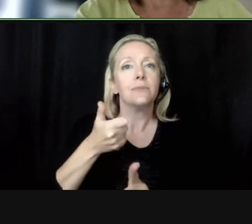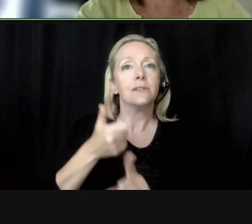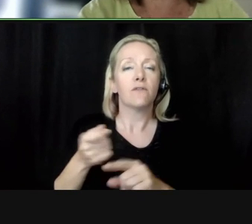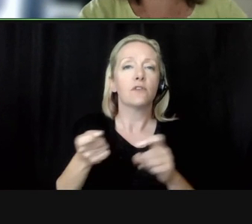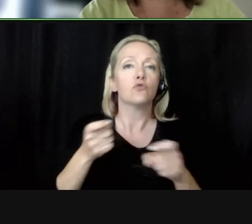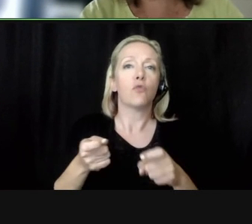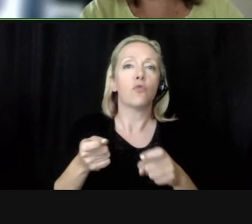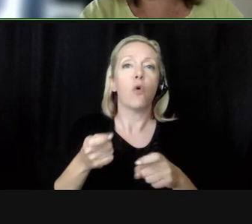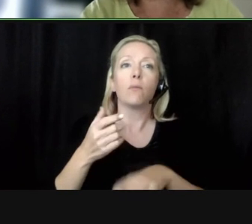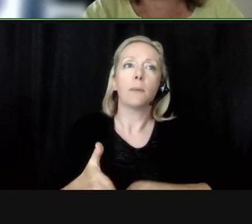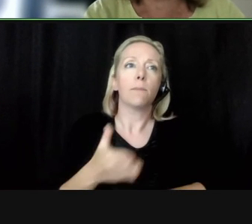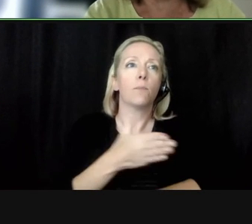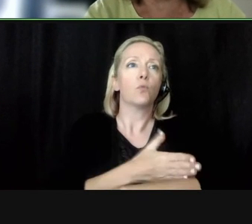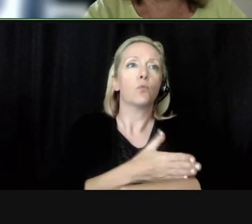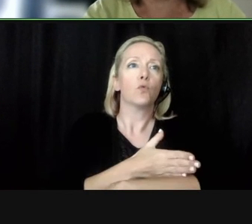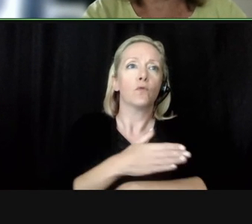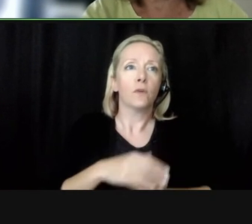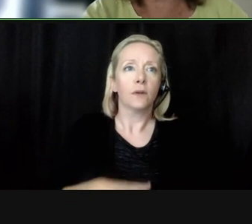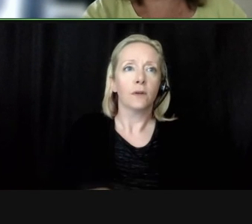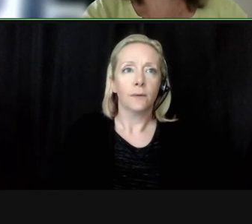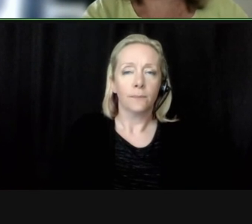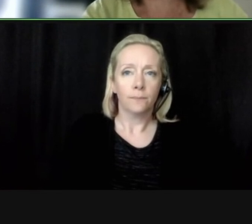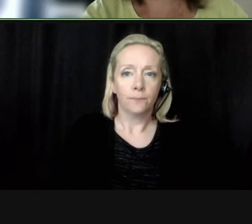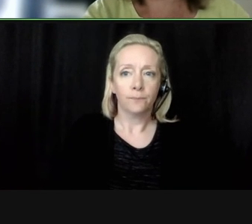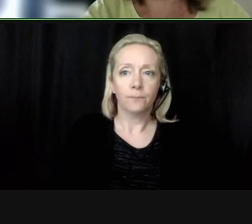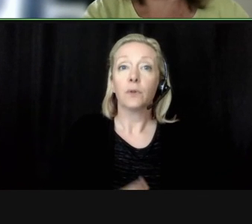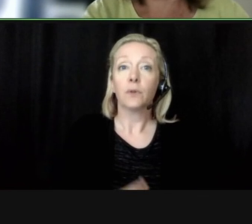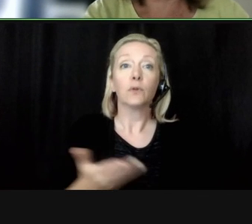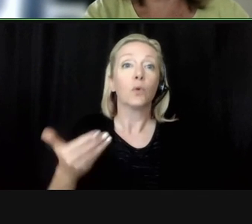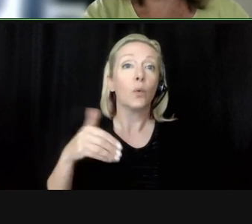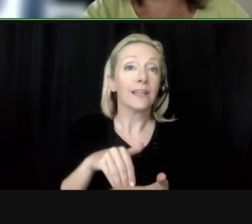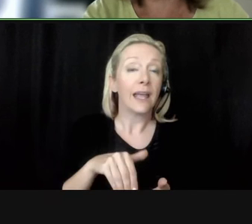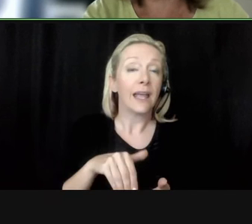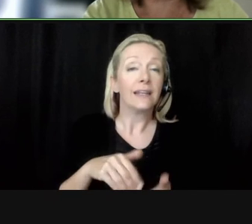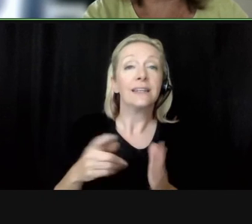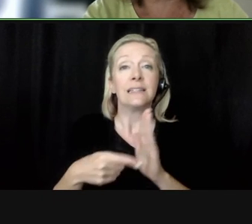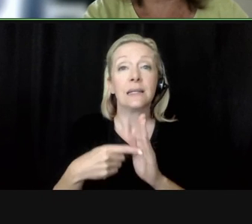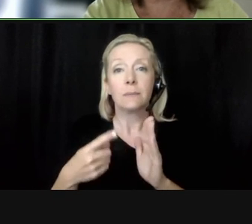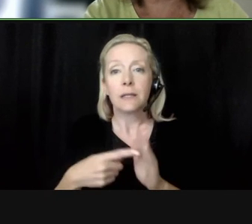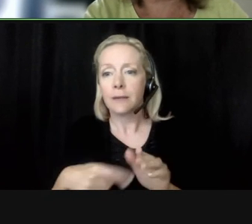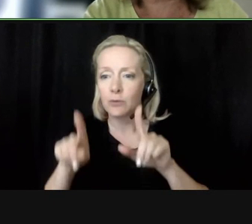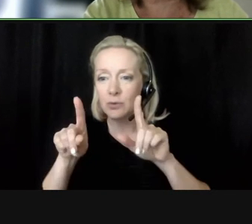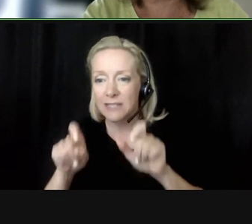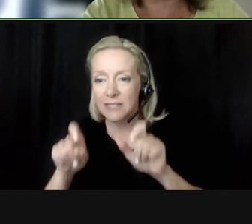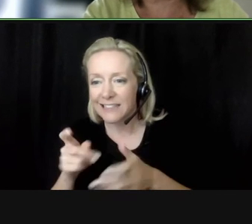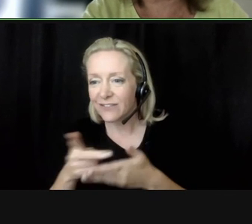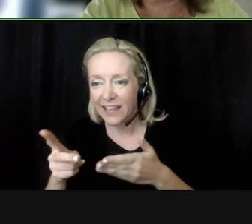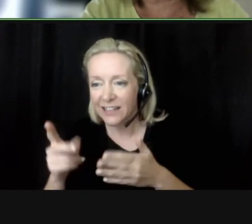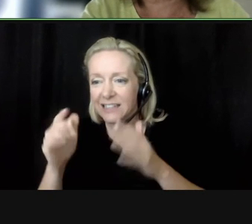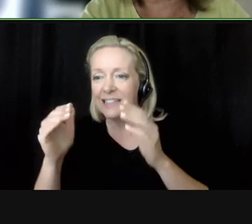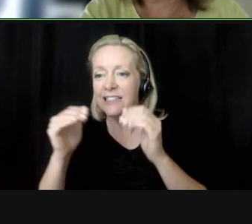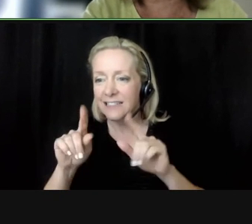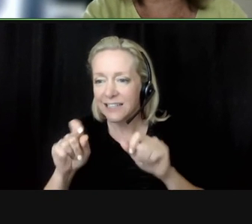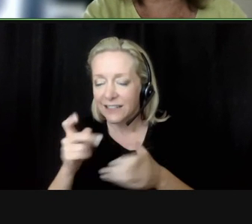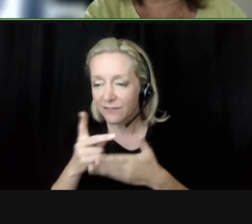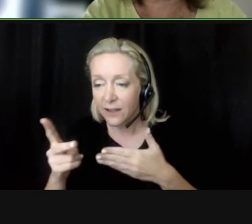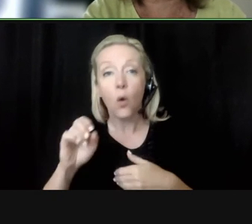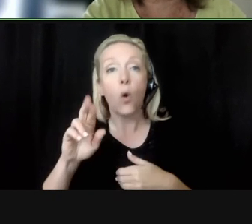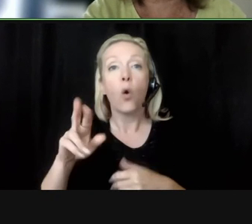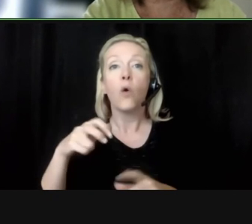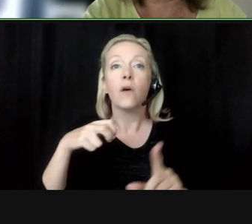world. So again, it's, either trial or really getting help from professionals that can help you with